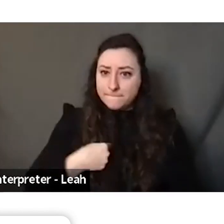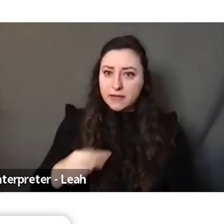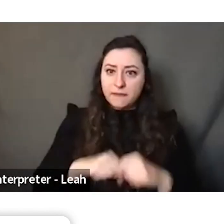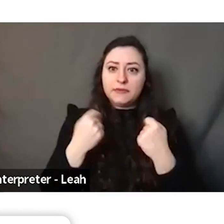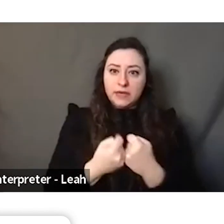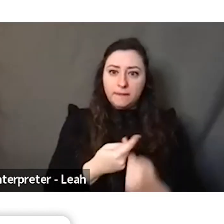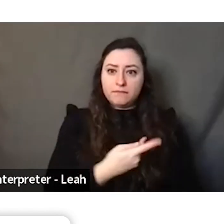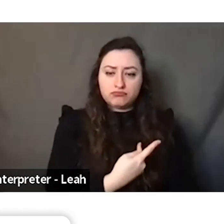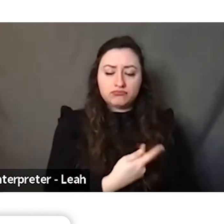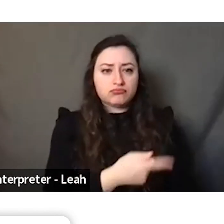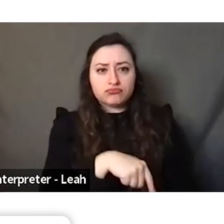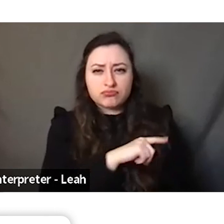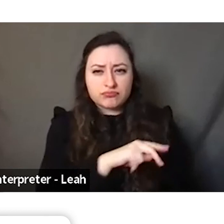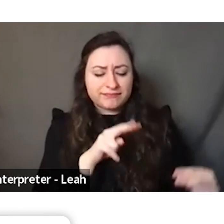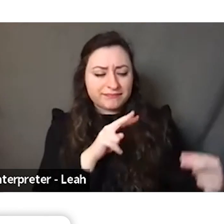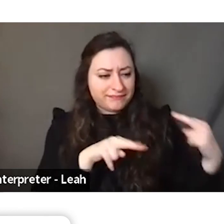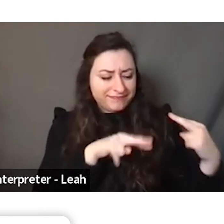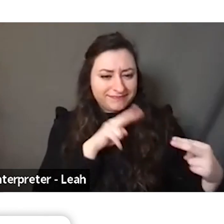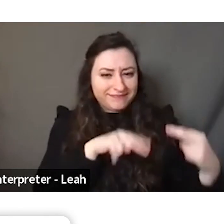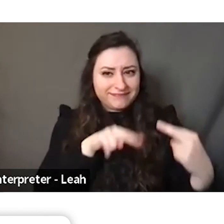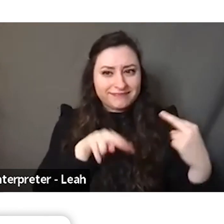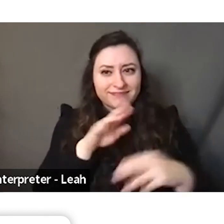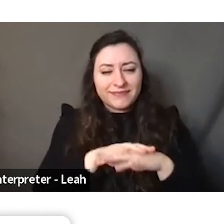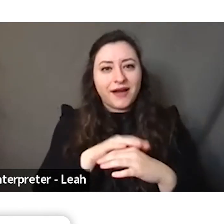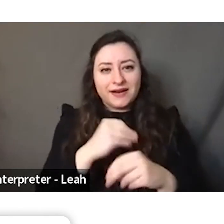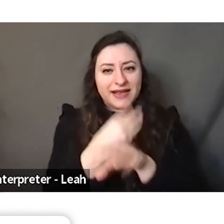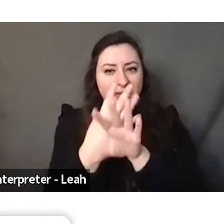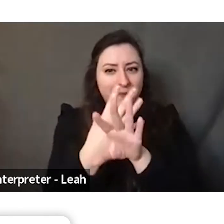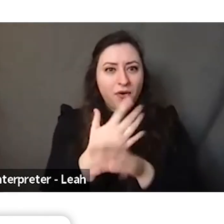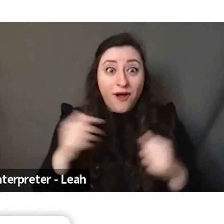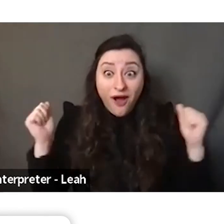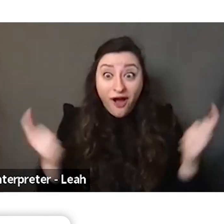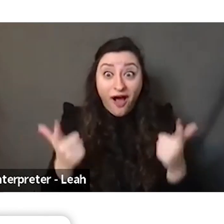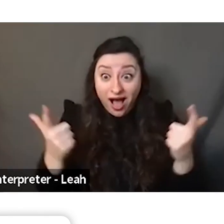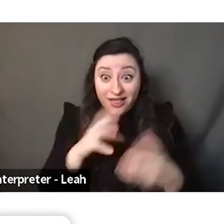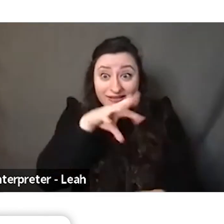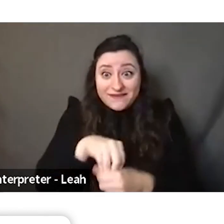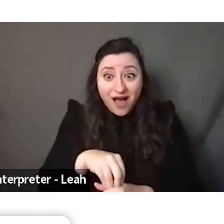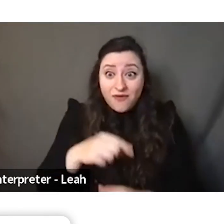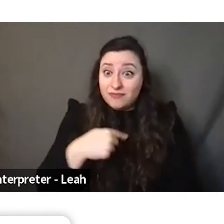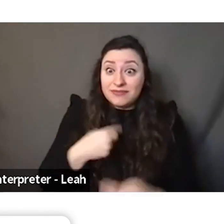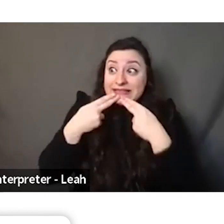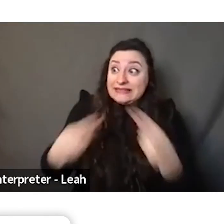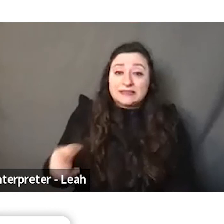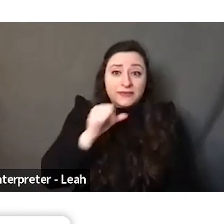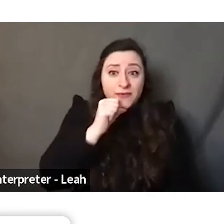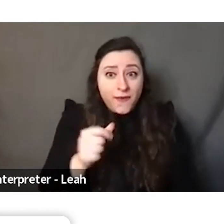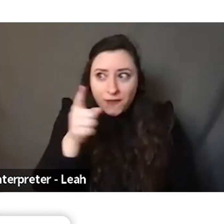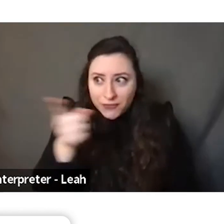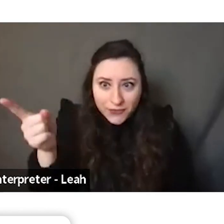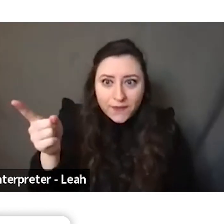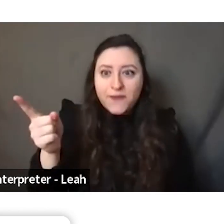and looking at each other on the camera and being like, but we are all involved in this. You understand that what you're not trying to